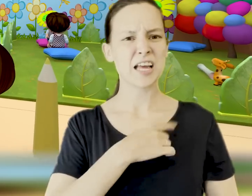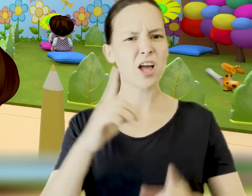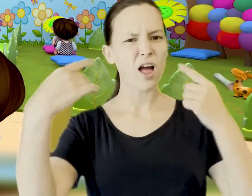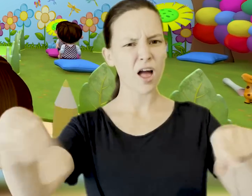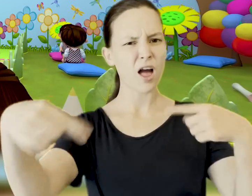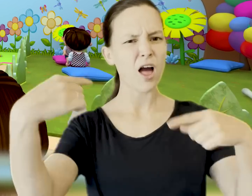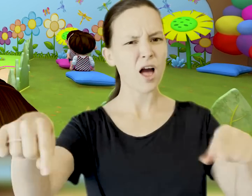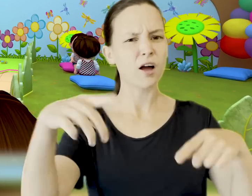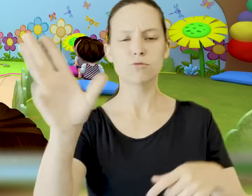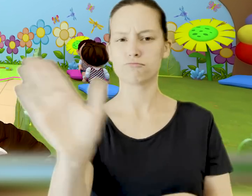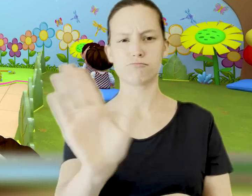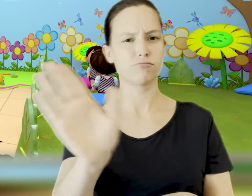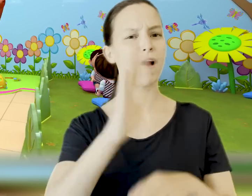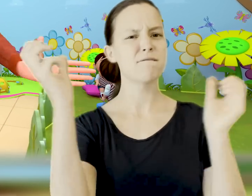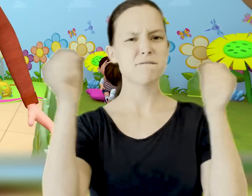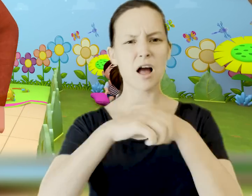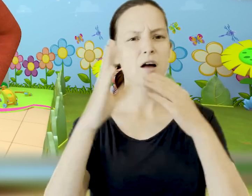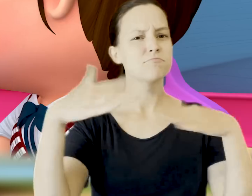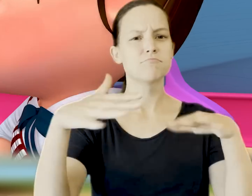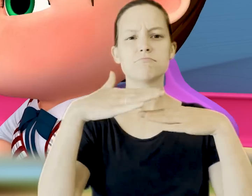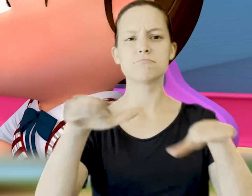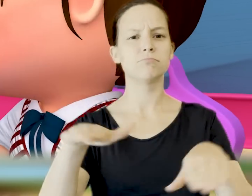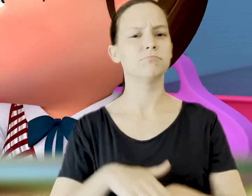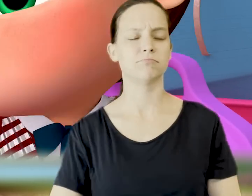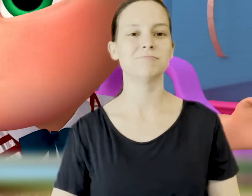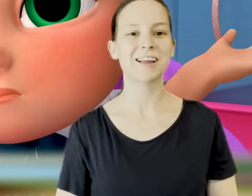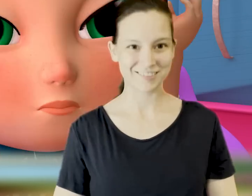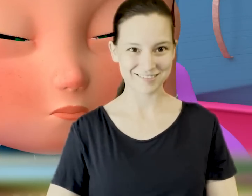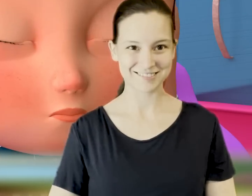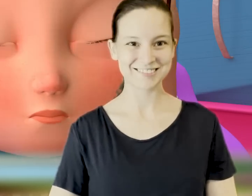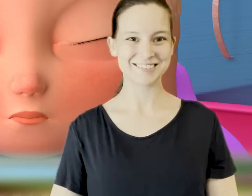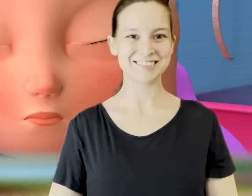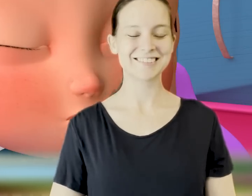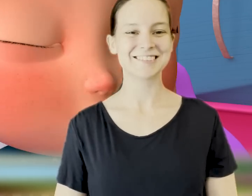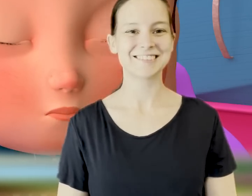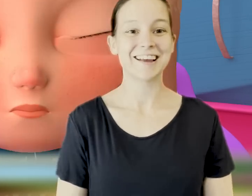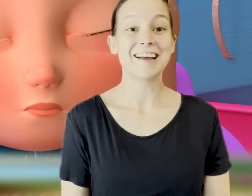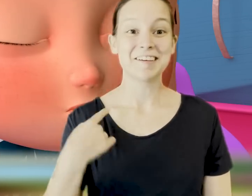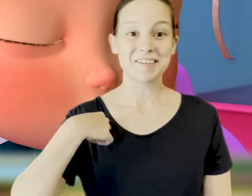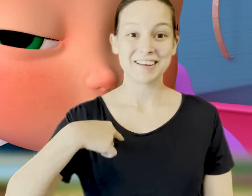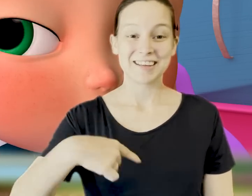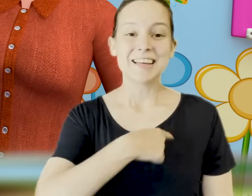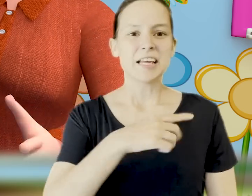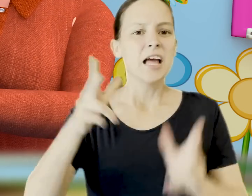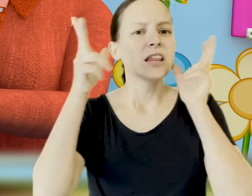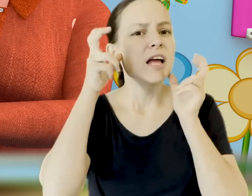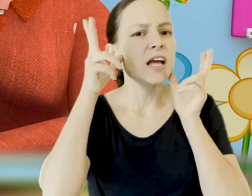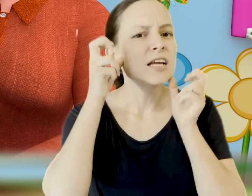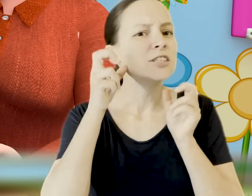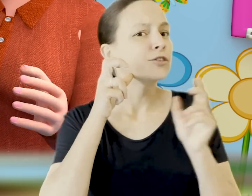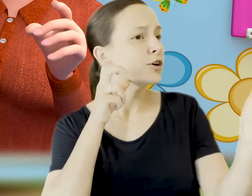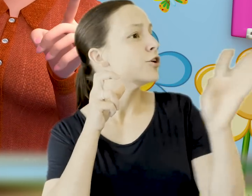we don't argue we don't F la la la la la we